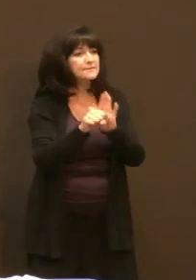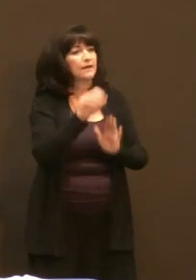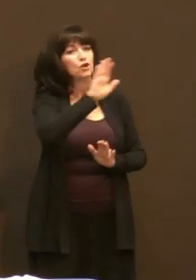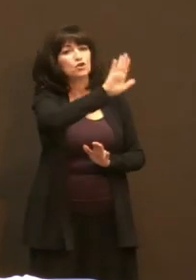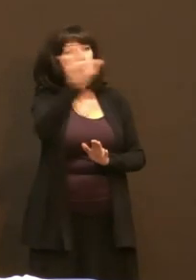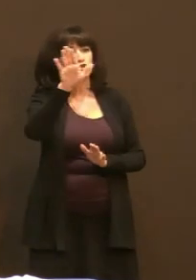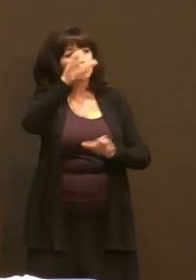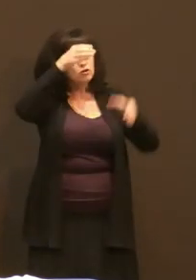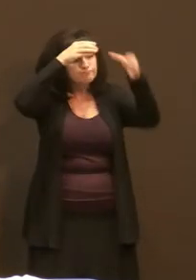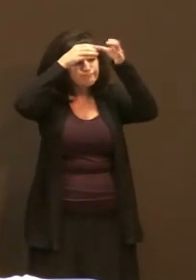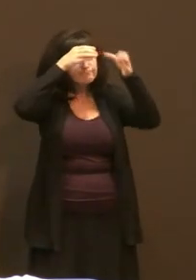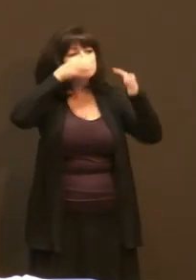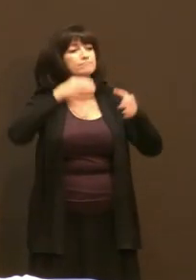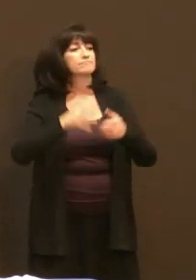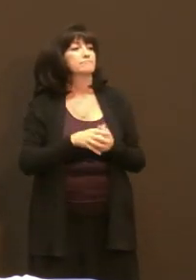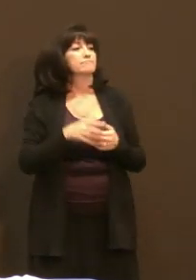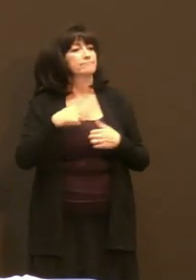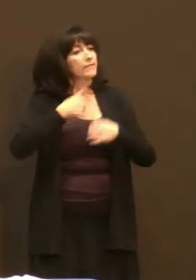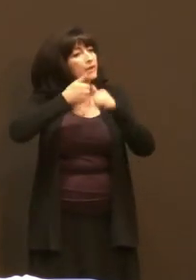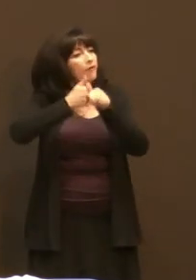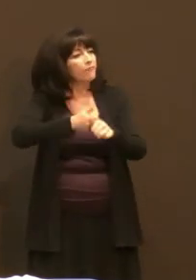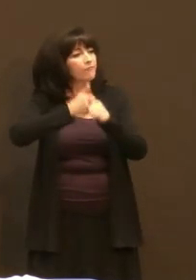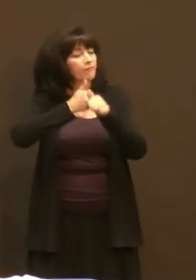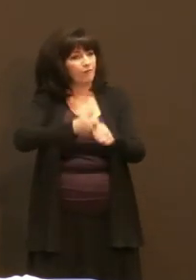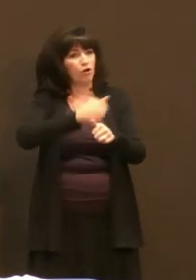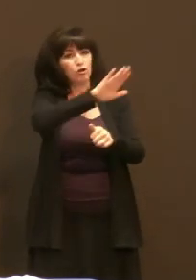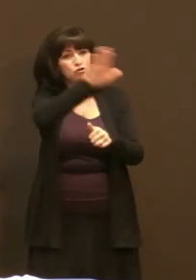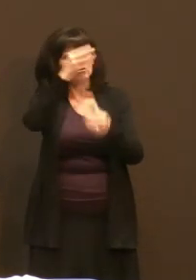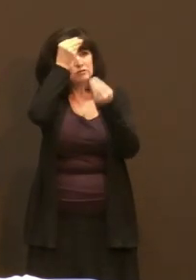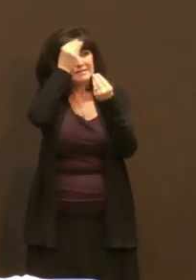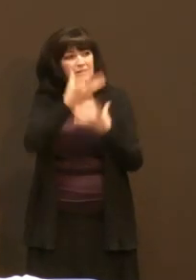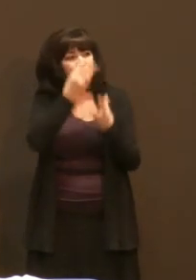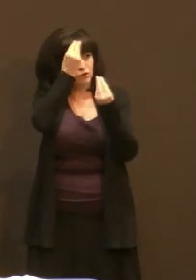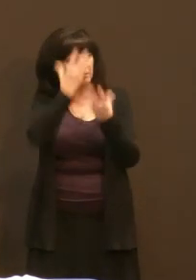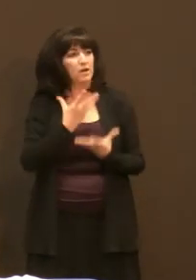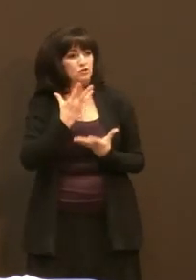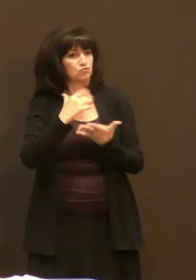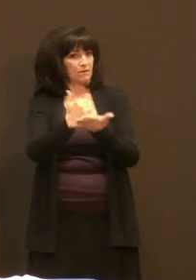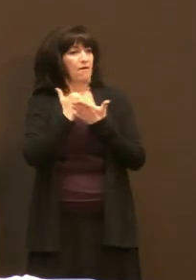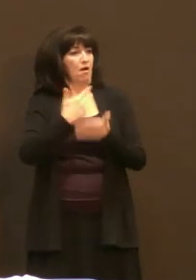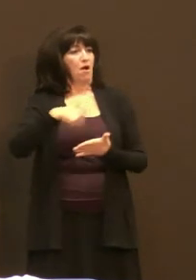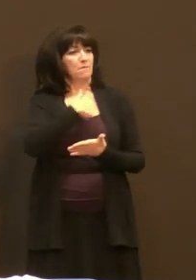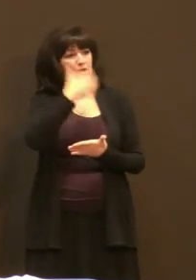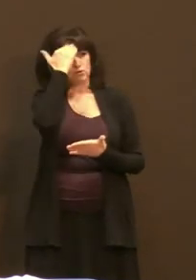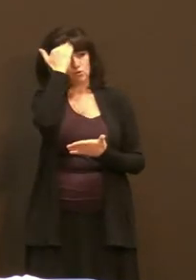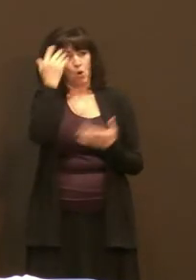they're going to use to make their decisions will be helpful to us.